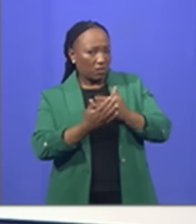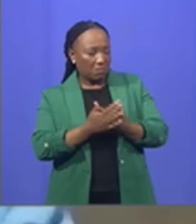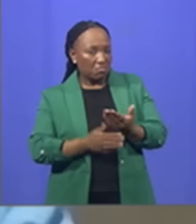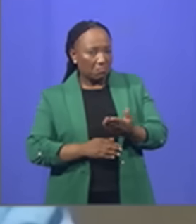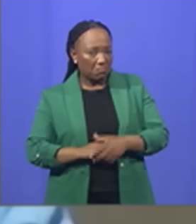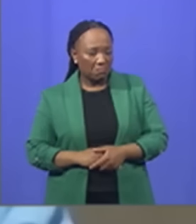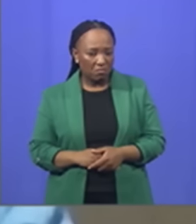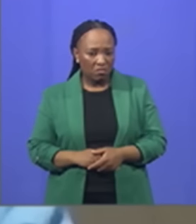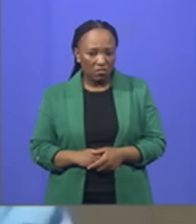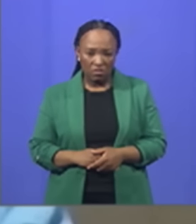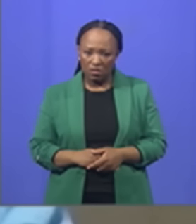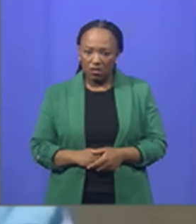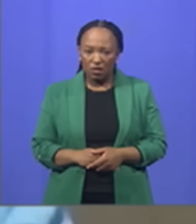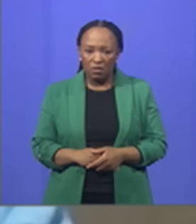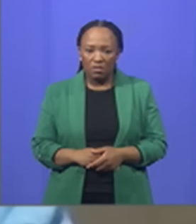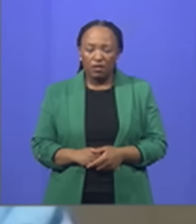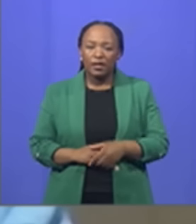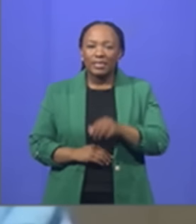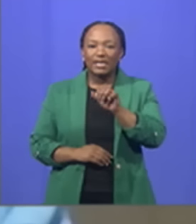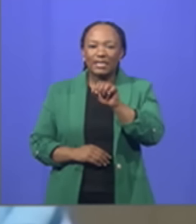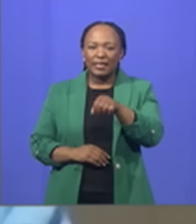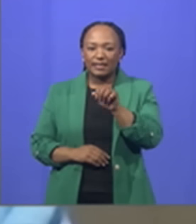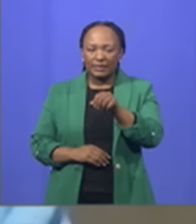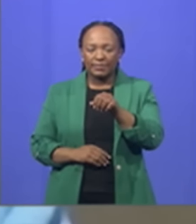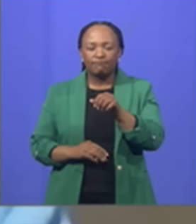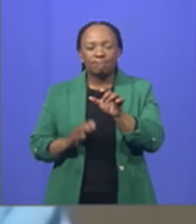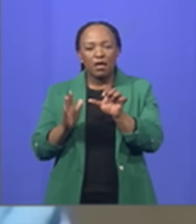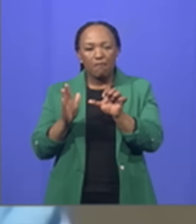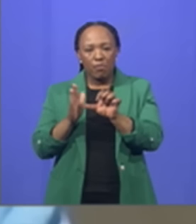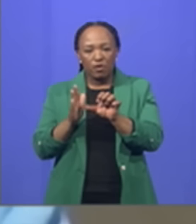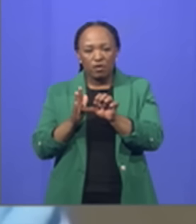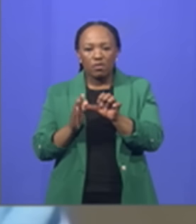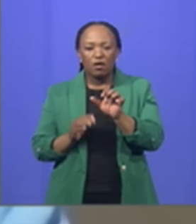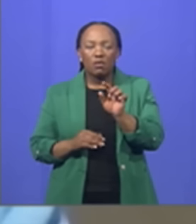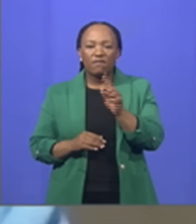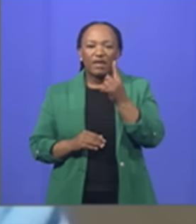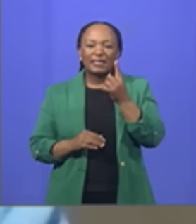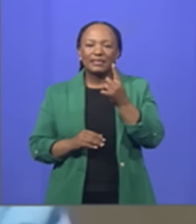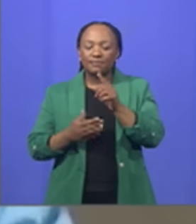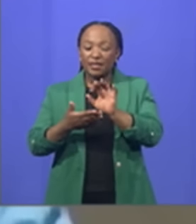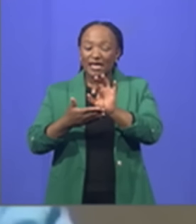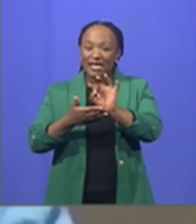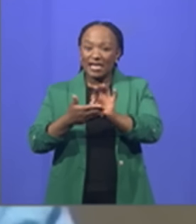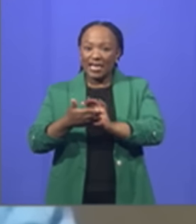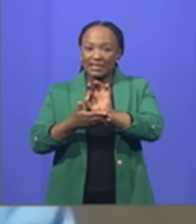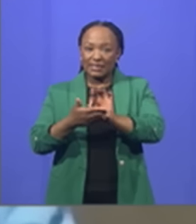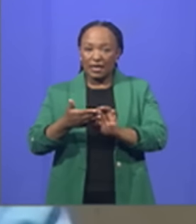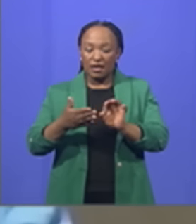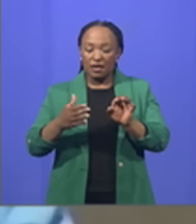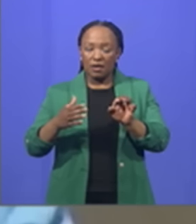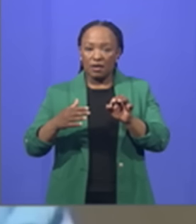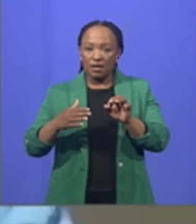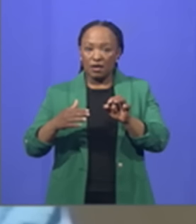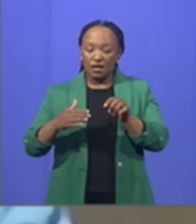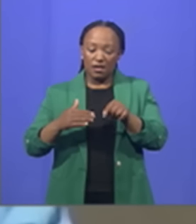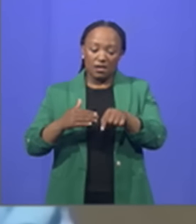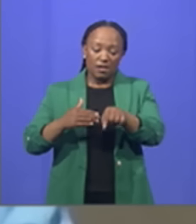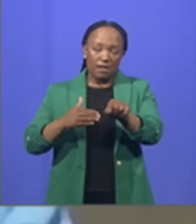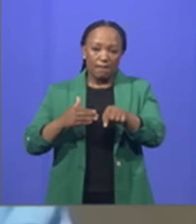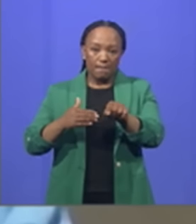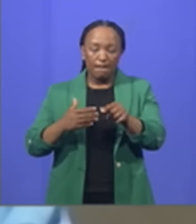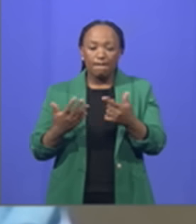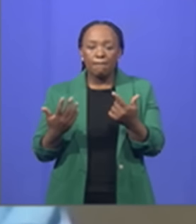E tloa e le bohlokwa ka kudu a ke laetše gore la mathomo dikgetho tše di lokologilego mo nageng a tloa